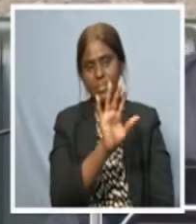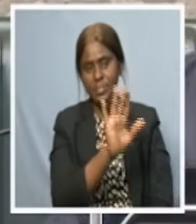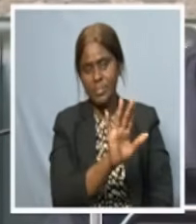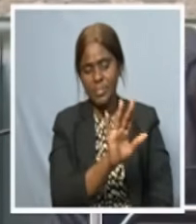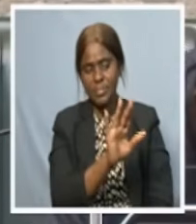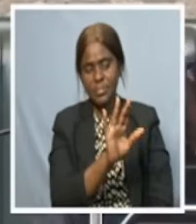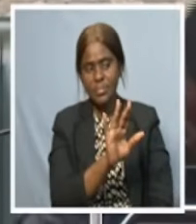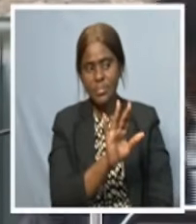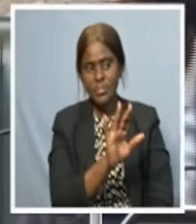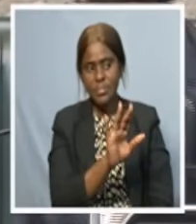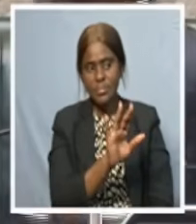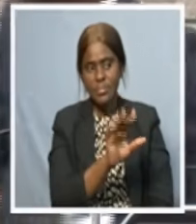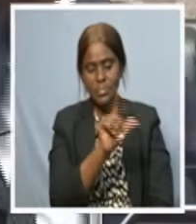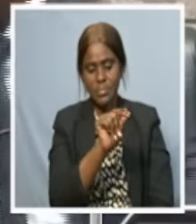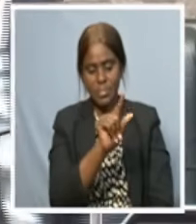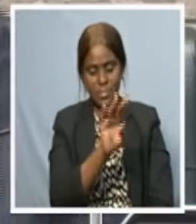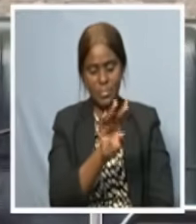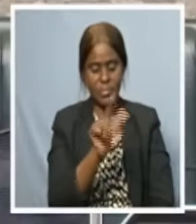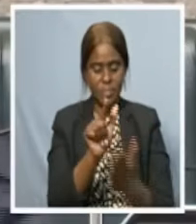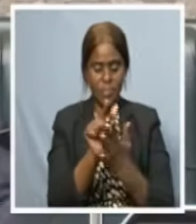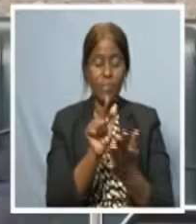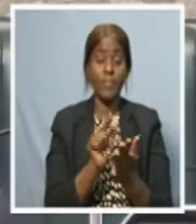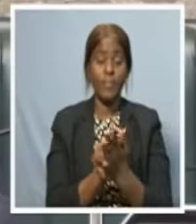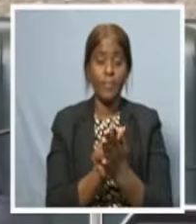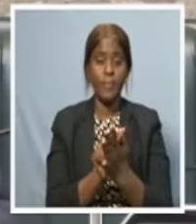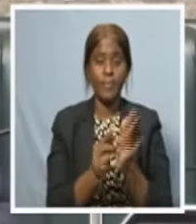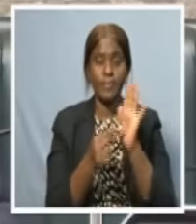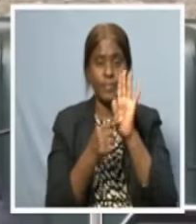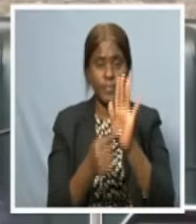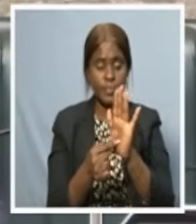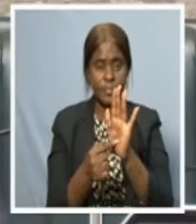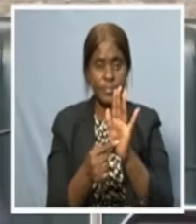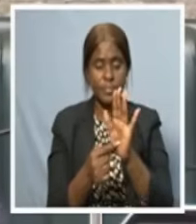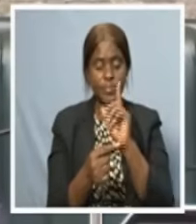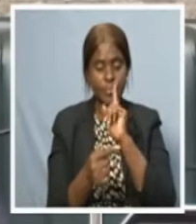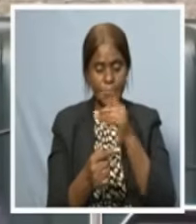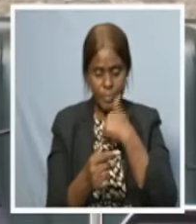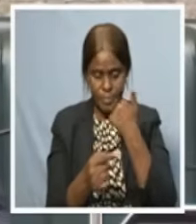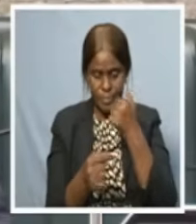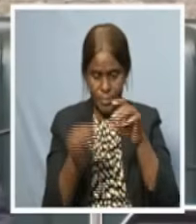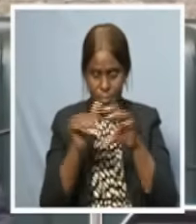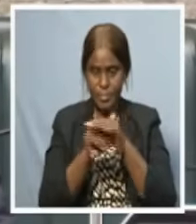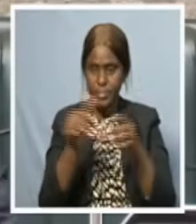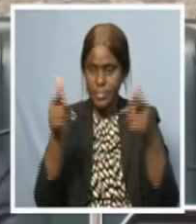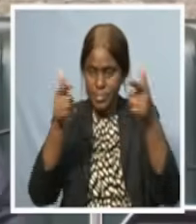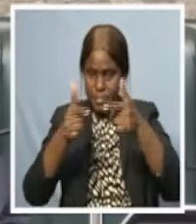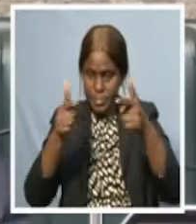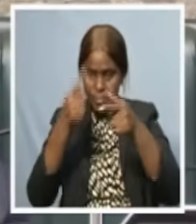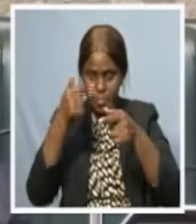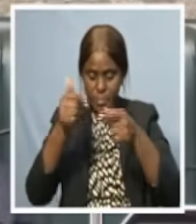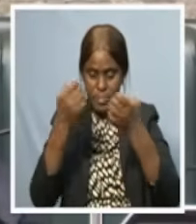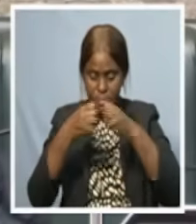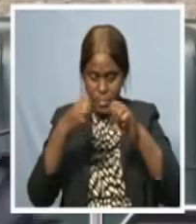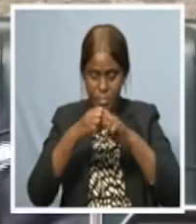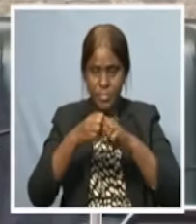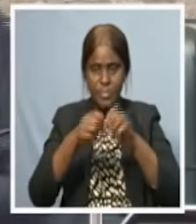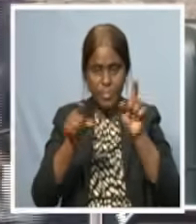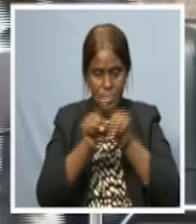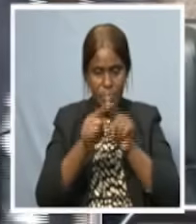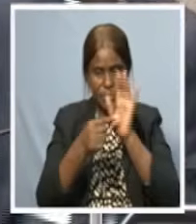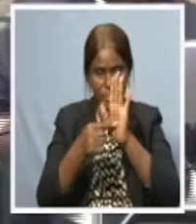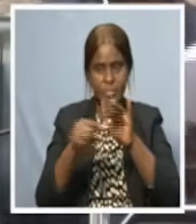2024 standing orders indicate that you are supposed to be on camera for you to even be marked